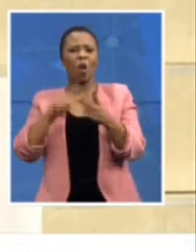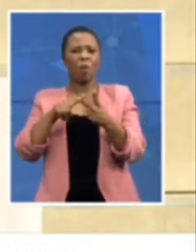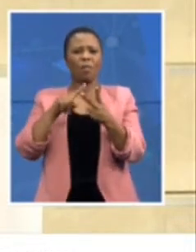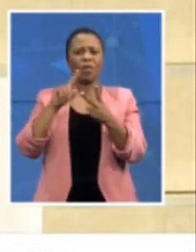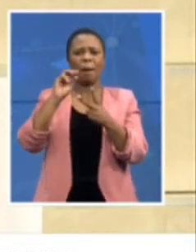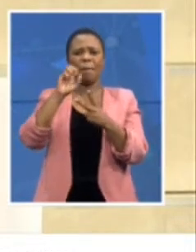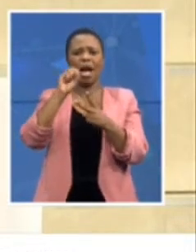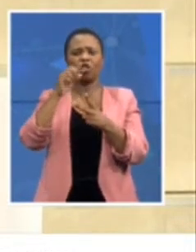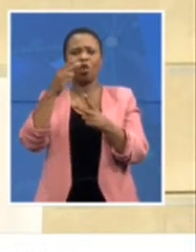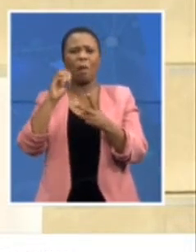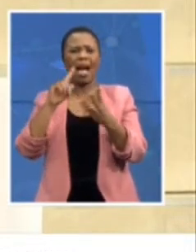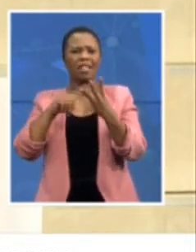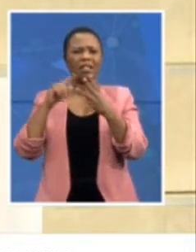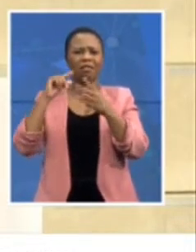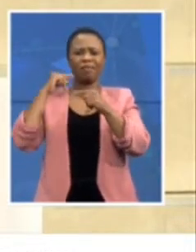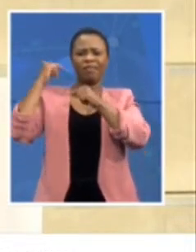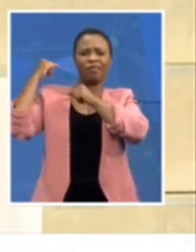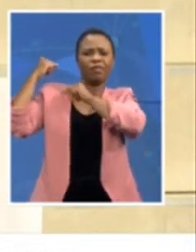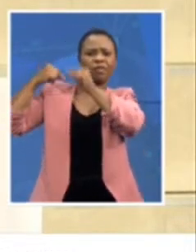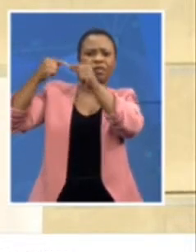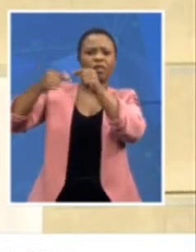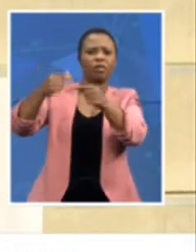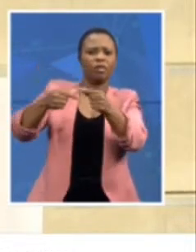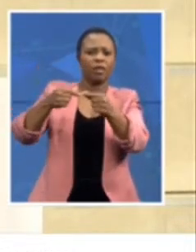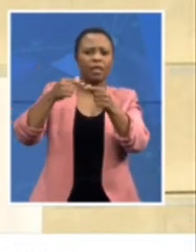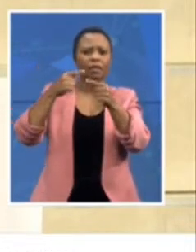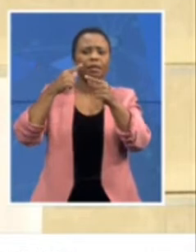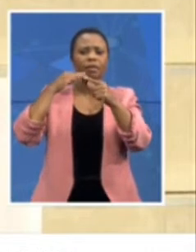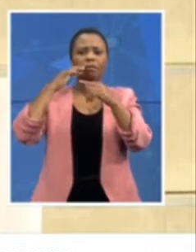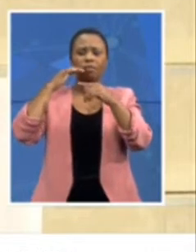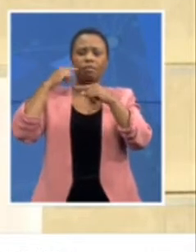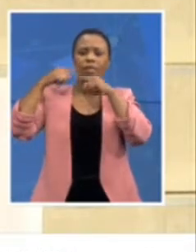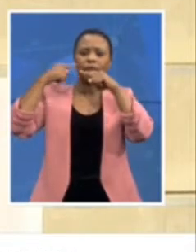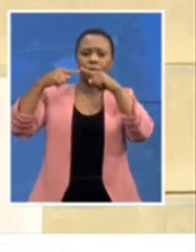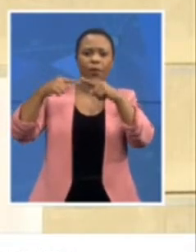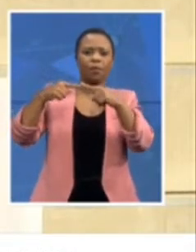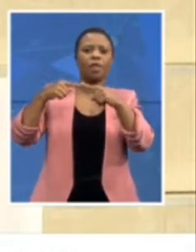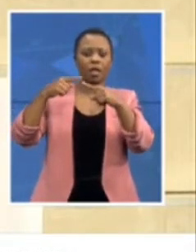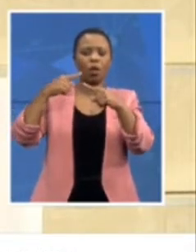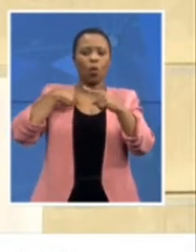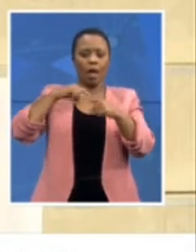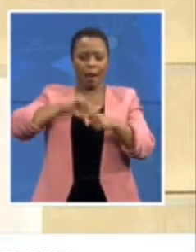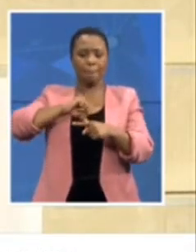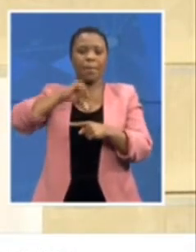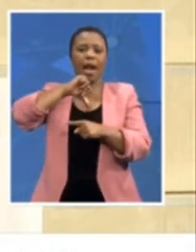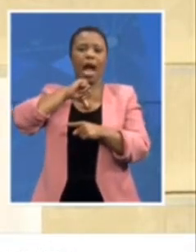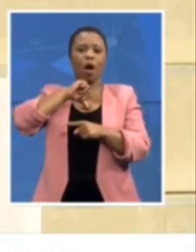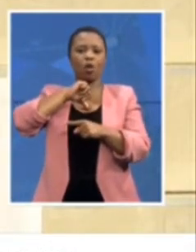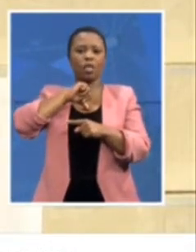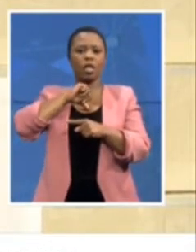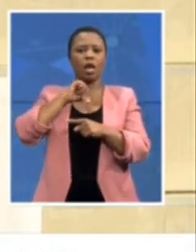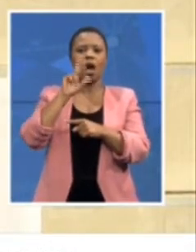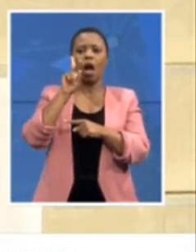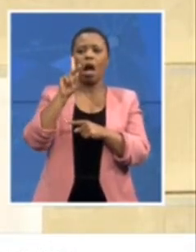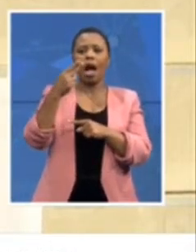bebebemnyenga ngezindaba. Siyaziqhenya futhi masithi, o Kambule, ompangazithi, oncube,